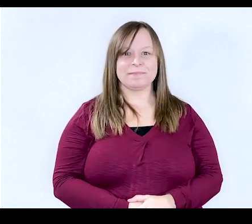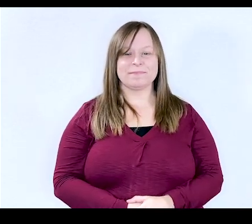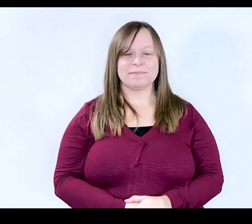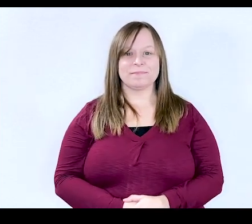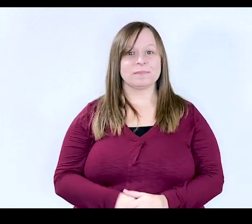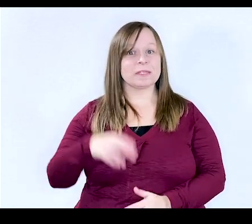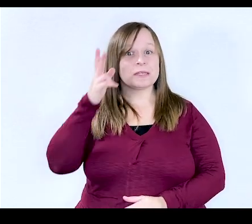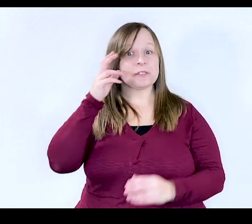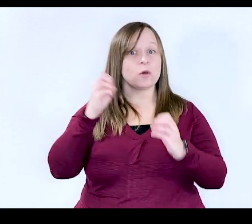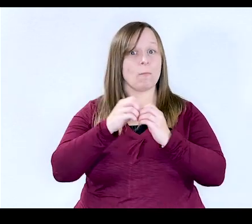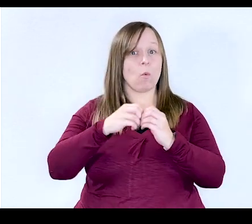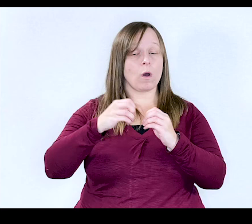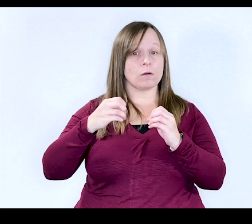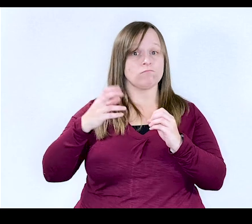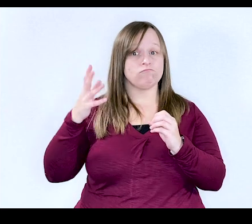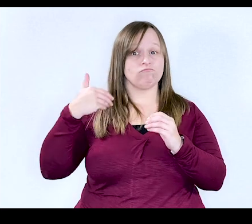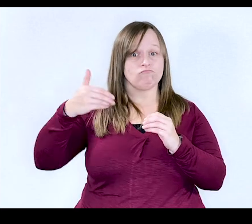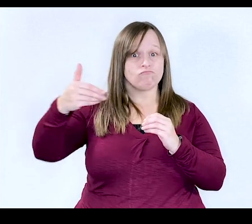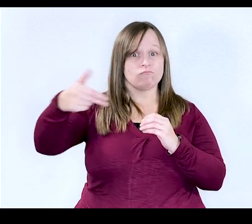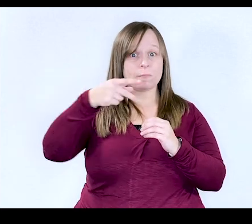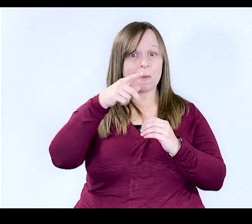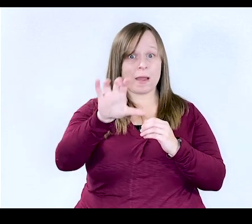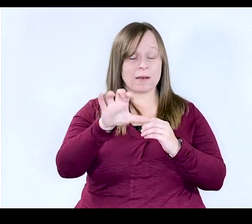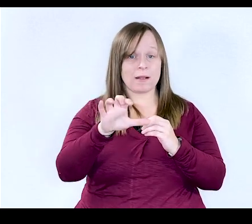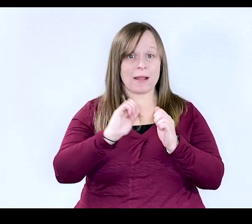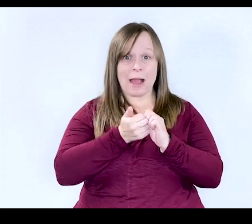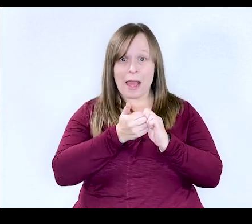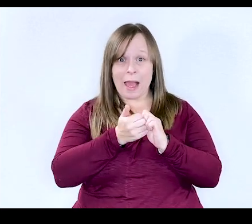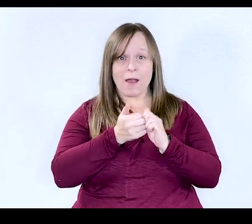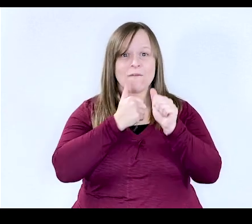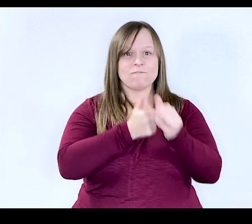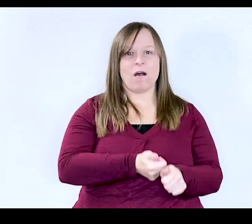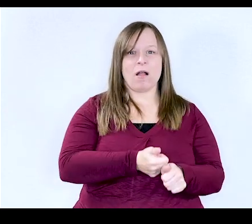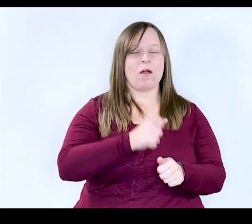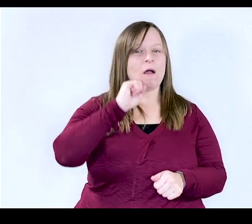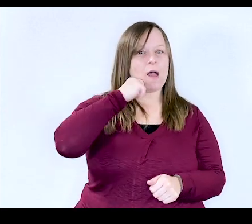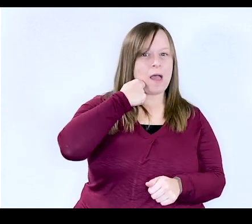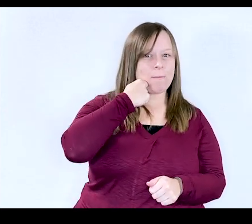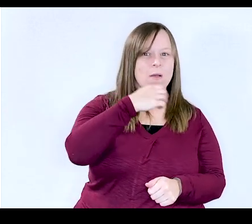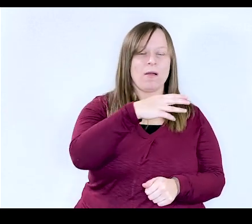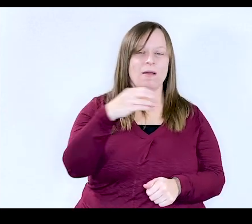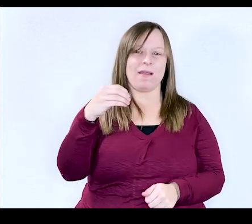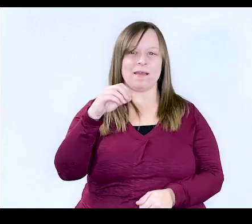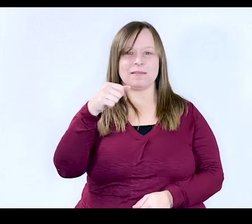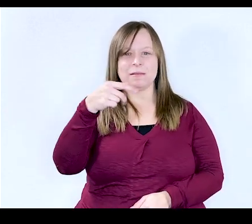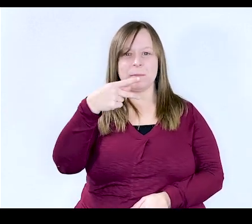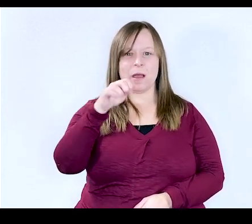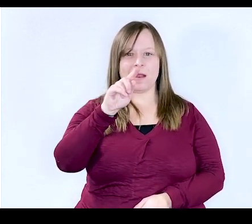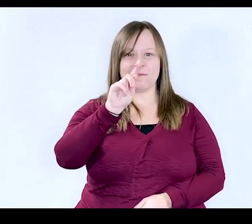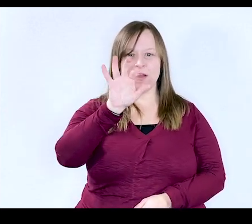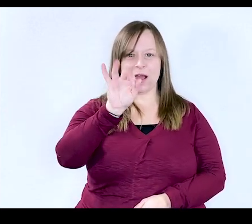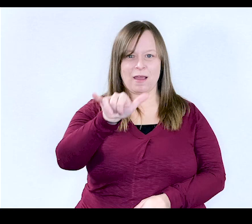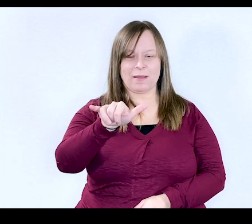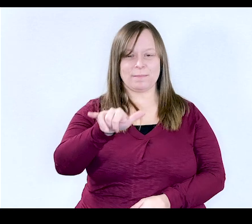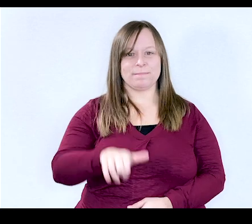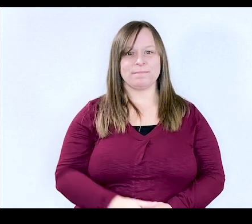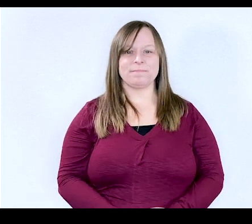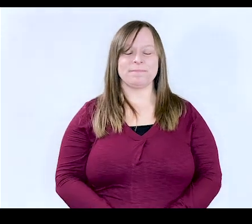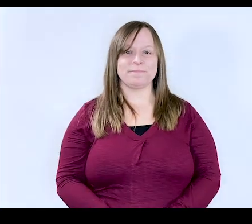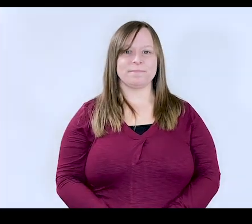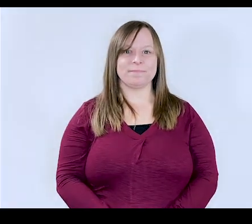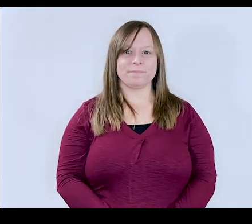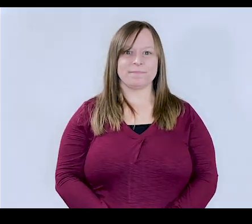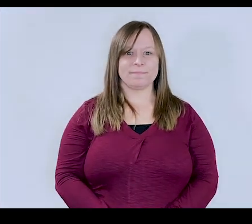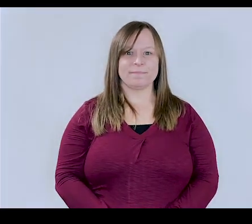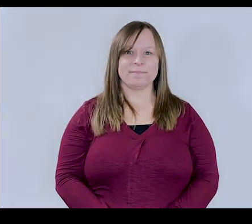channel. To listen to more Empire State of Rights closed captioned, follow us on Apple Podcasts and Spotify.